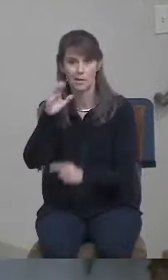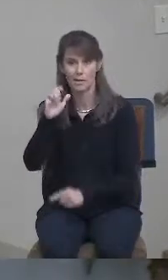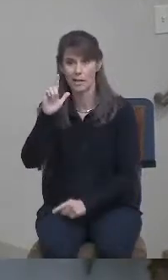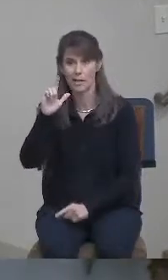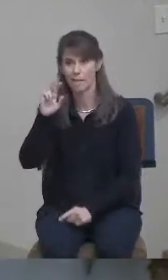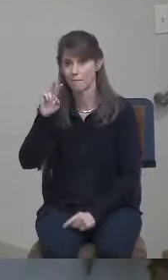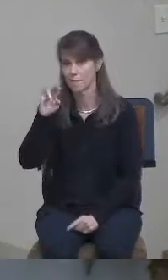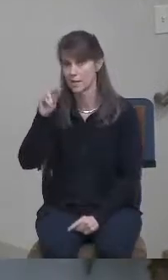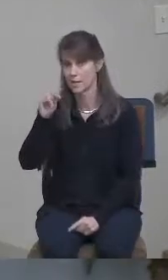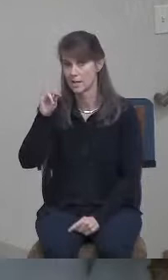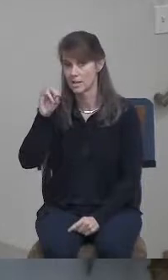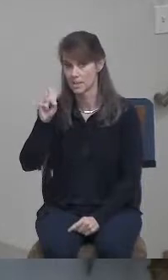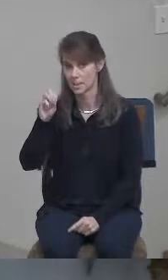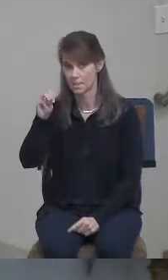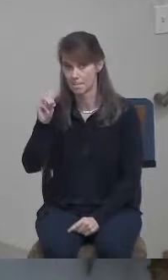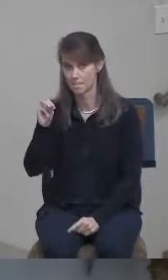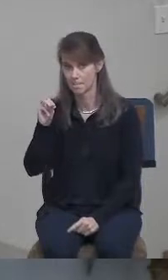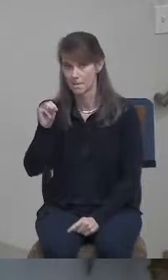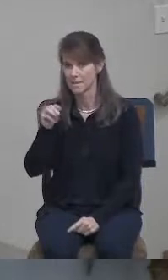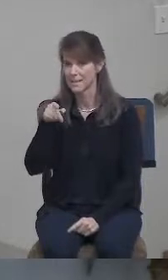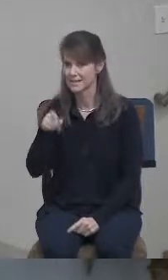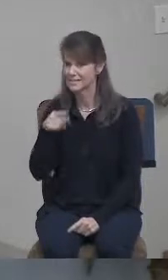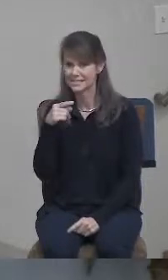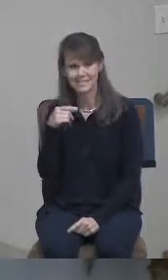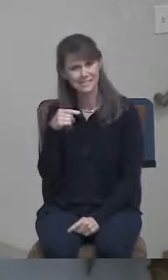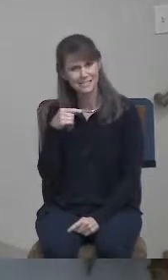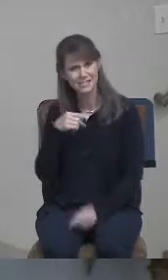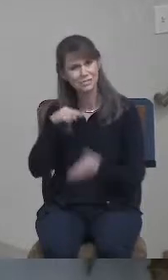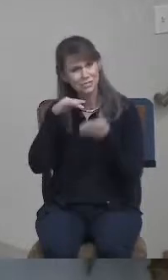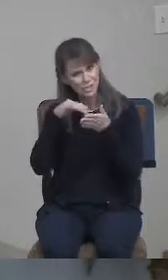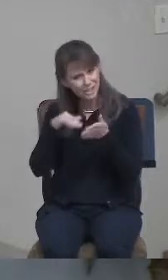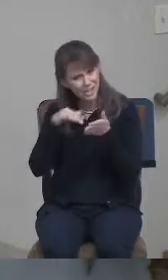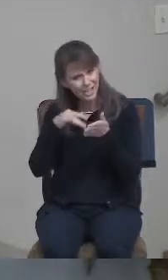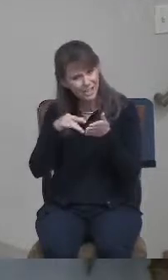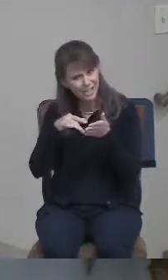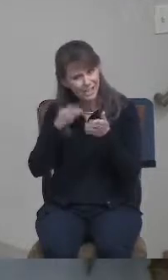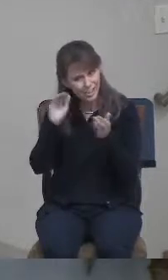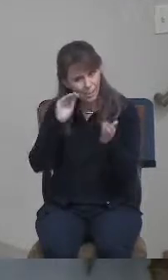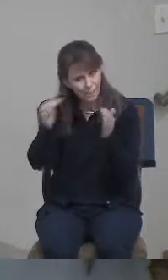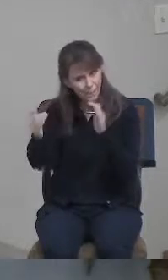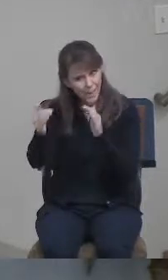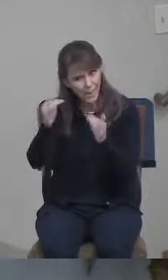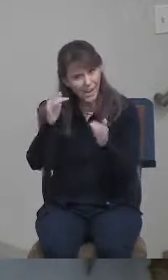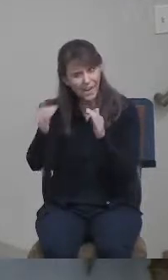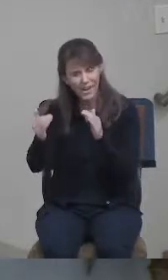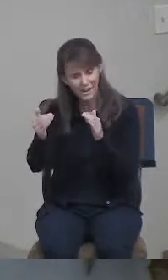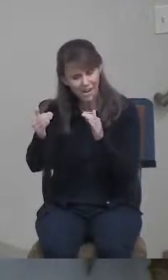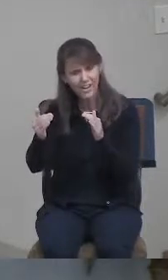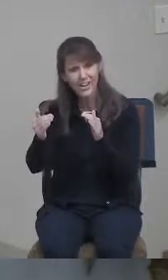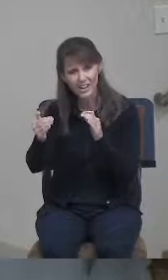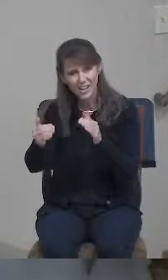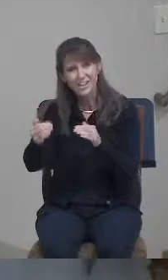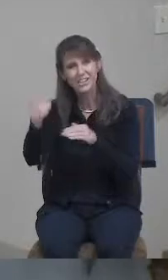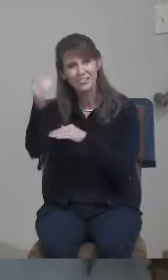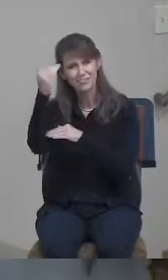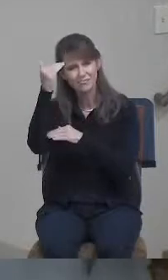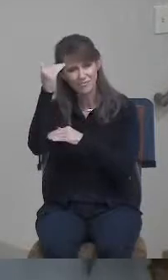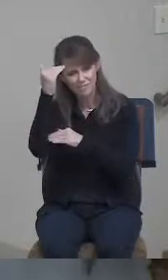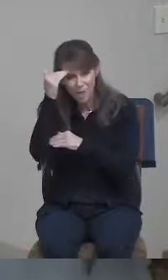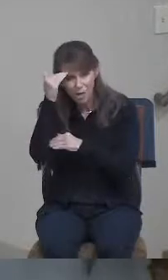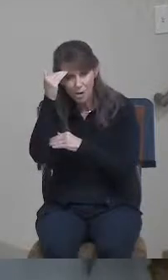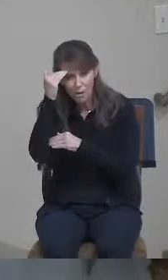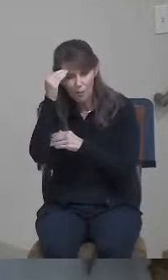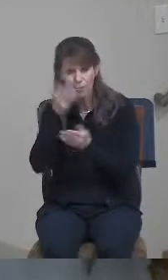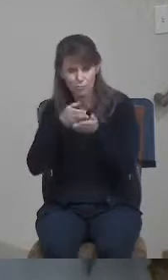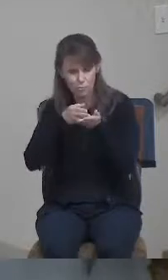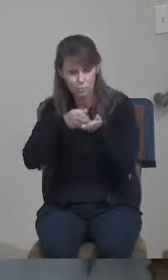He said a man can not study the Bible long, intelligently, and independently without coming to some definite convictions about the